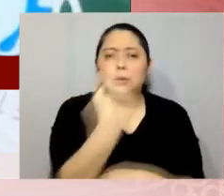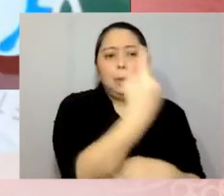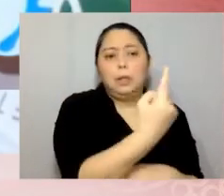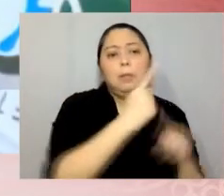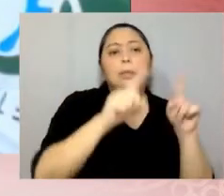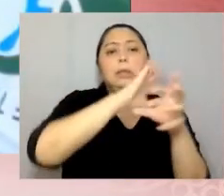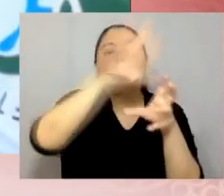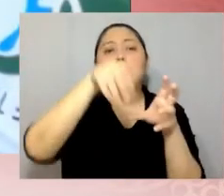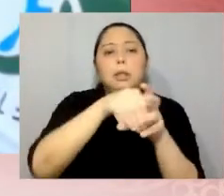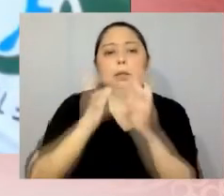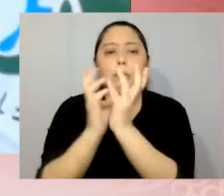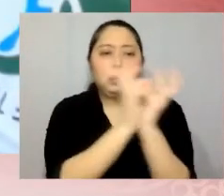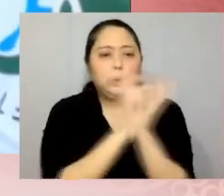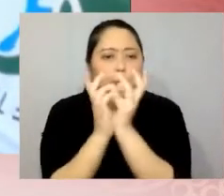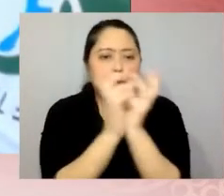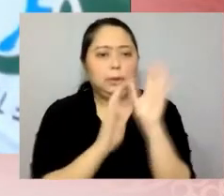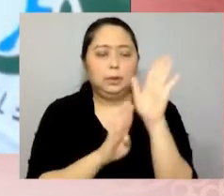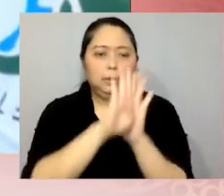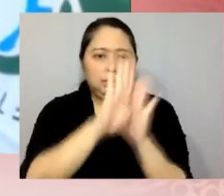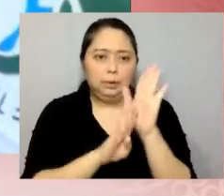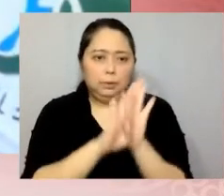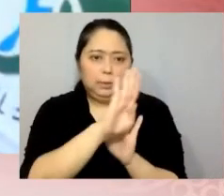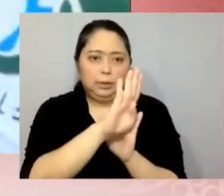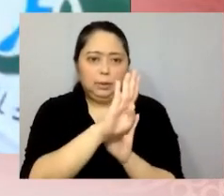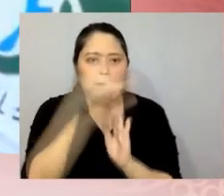the part of community development.